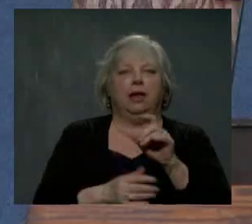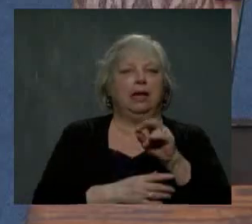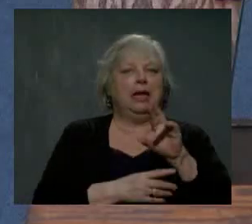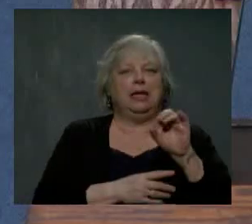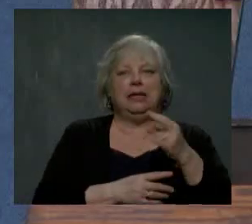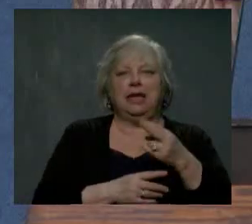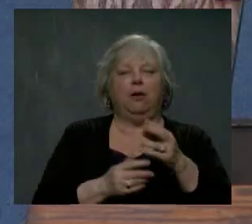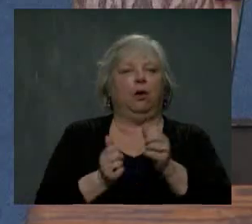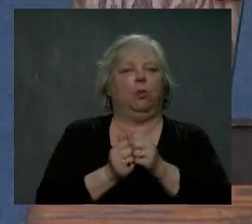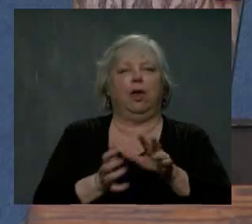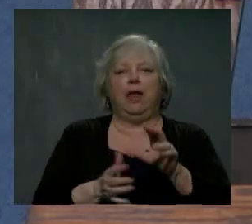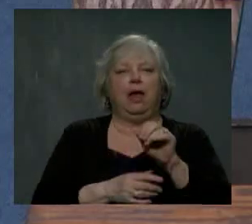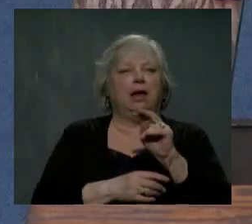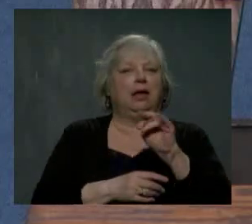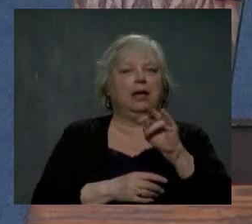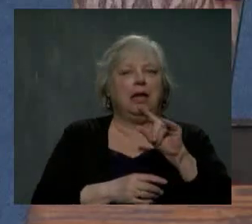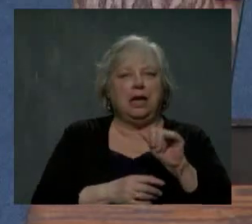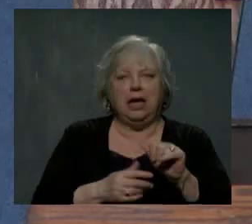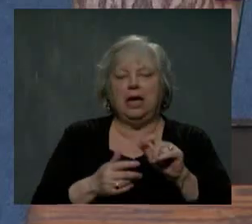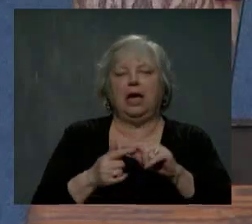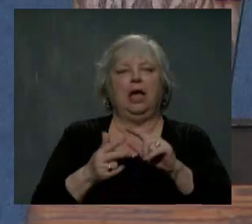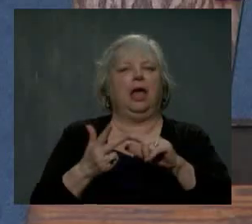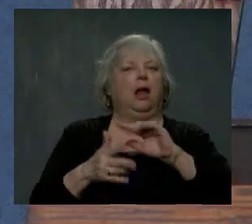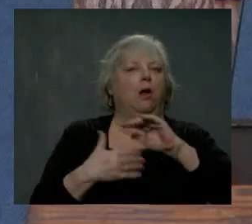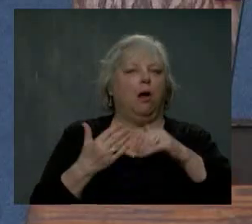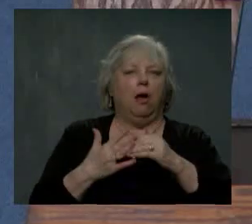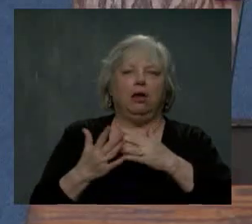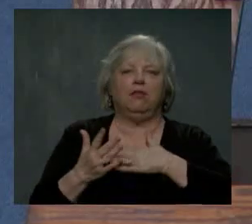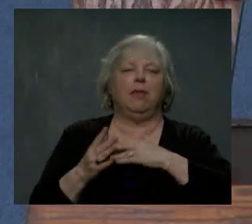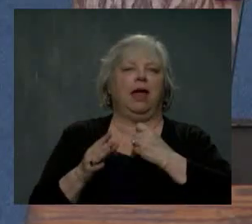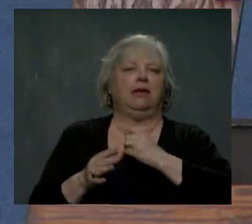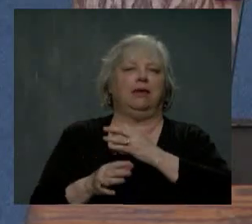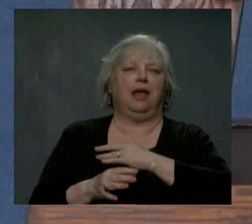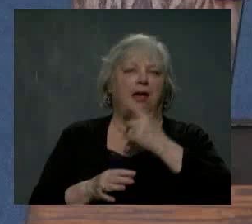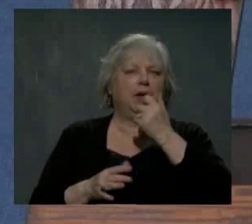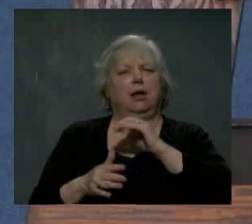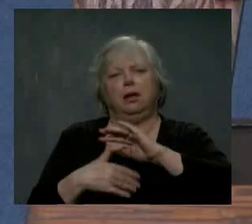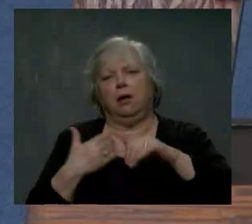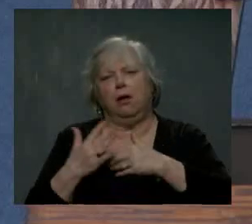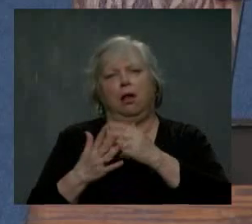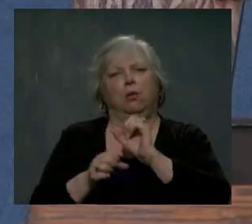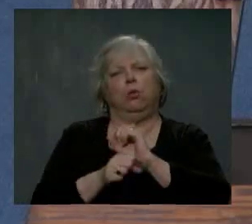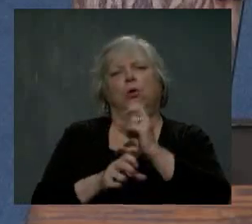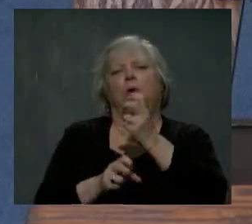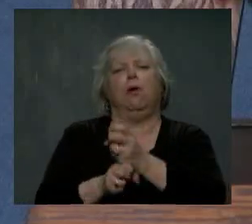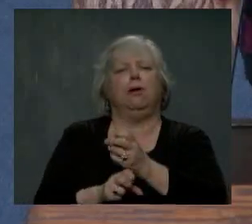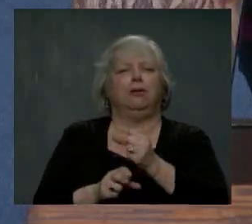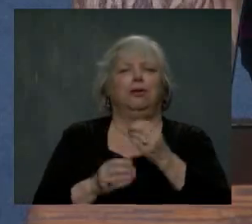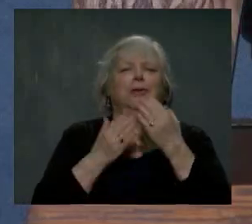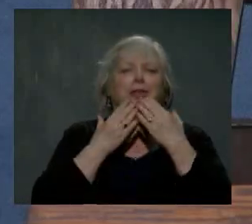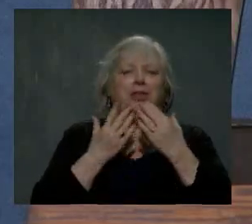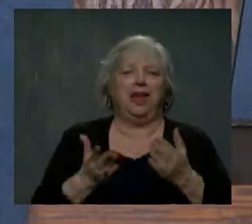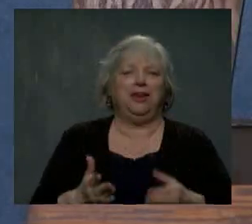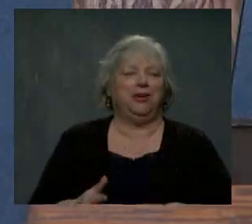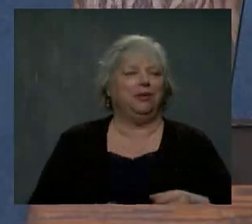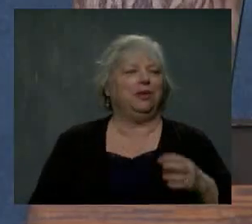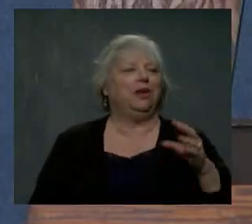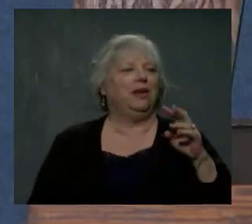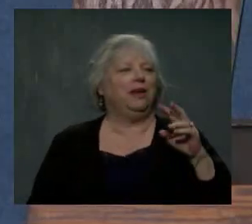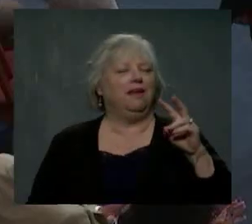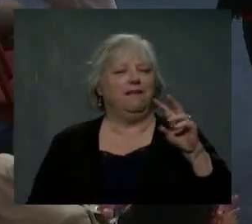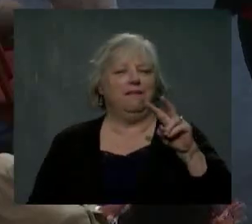without Anita Worley, our comptroller, and all of my staff, because they all work really hard. So thank you. Thank you, Amber.